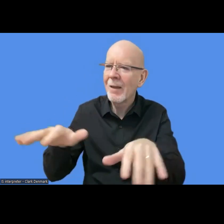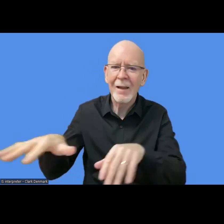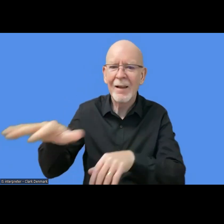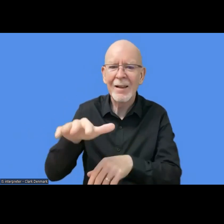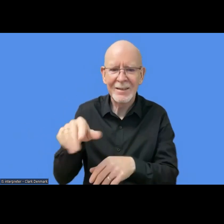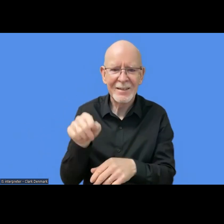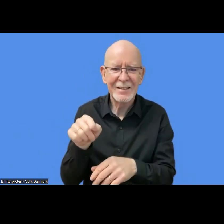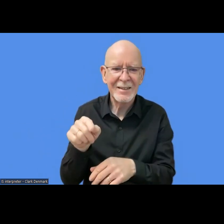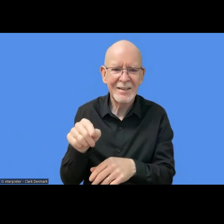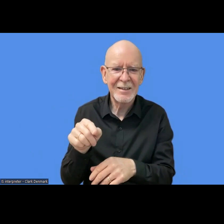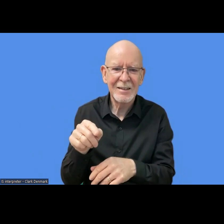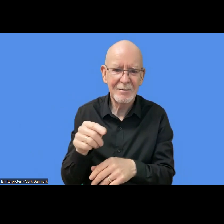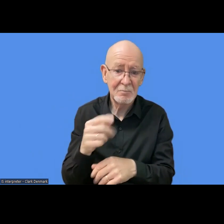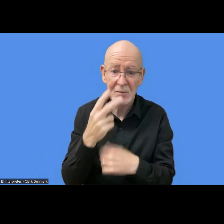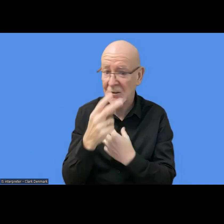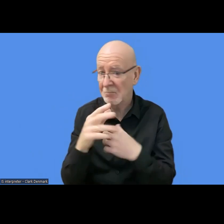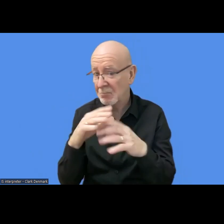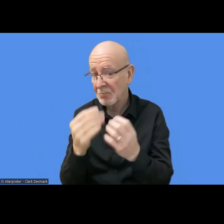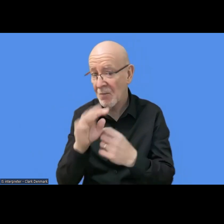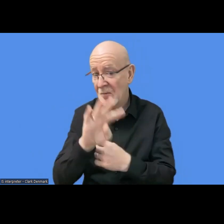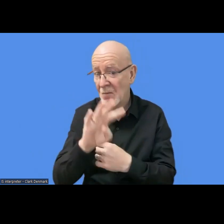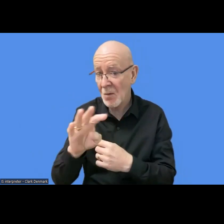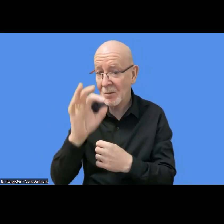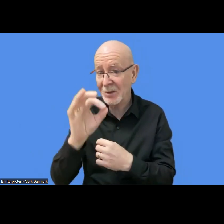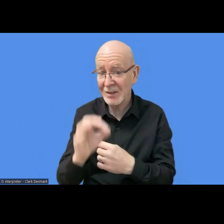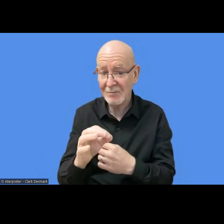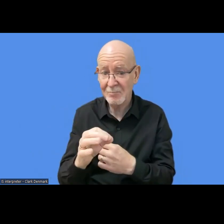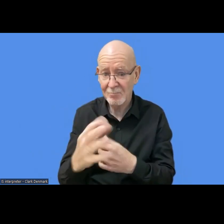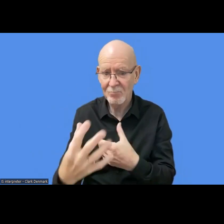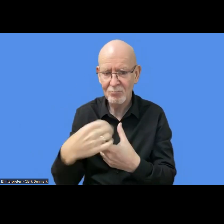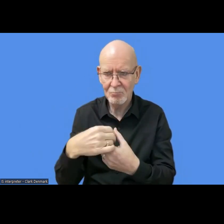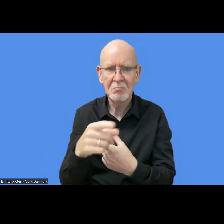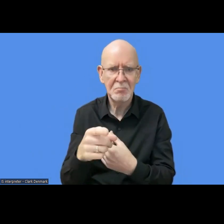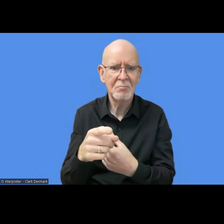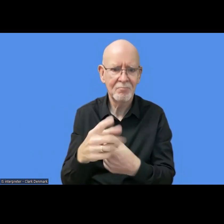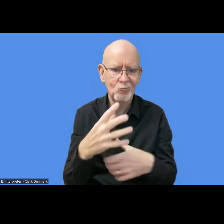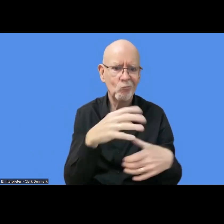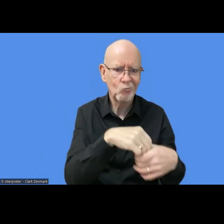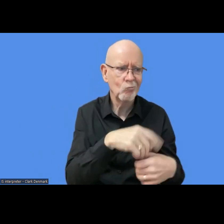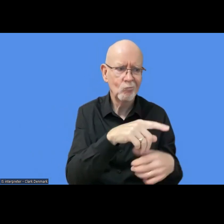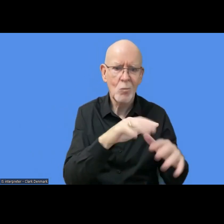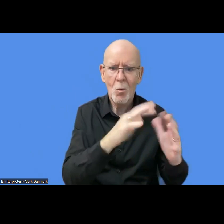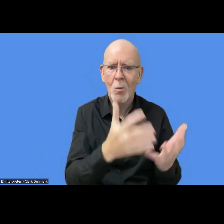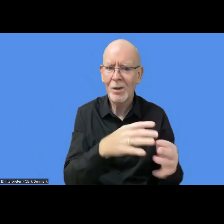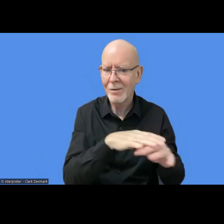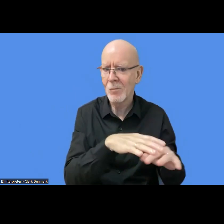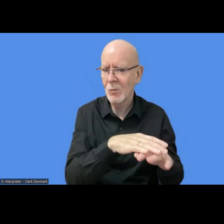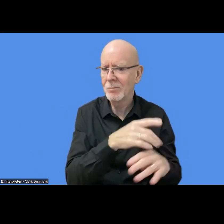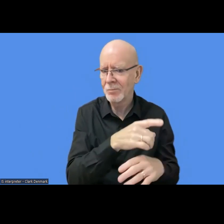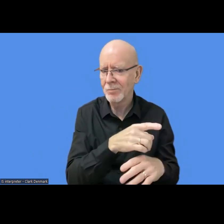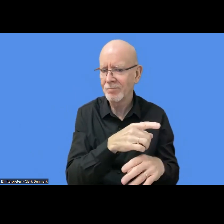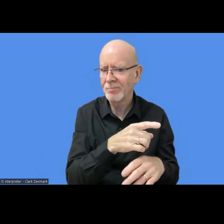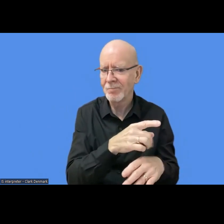or some of the national business and disability networks. And in terms of attending the Zero Project Conference, we see that